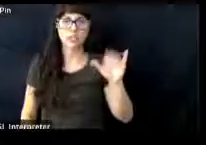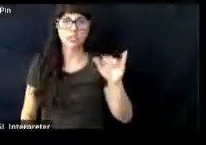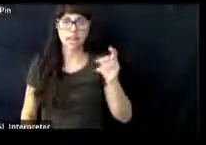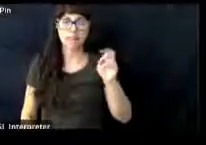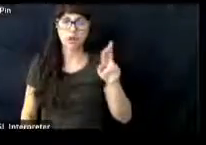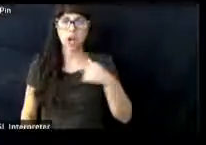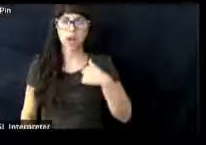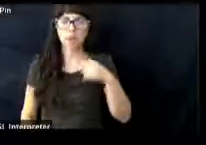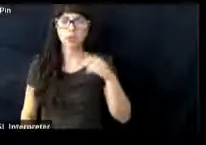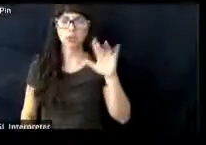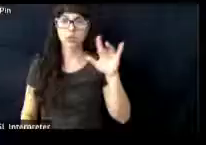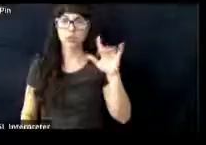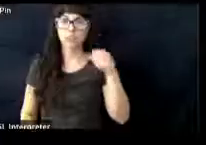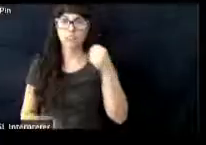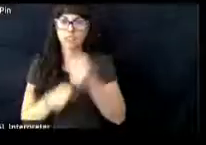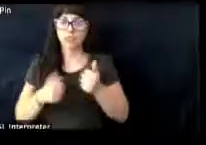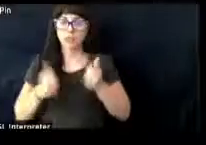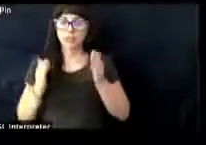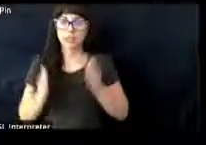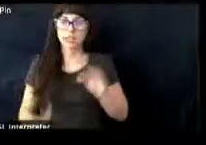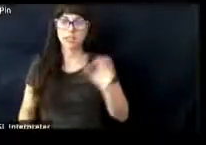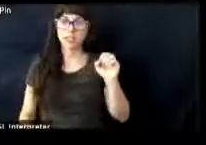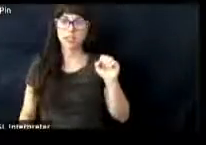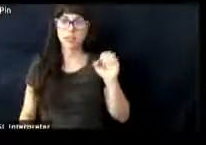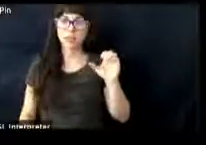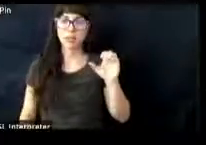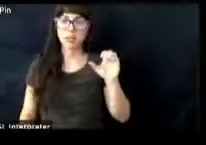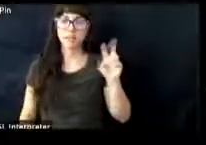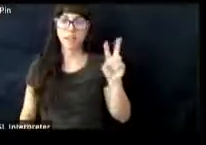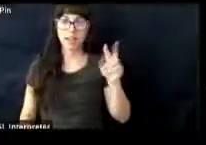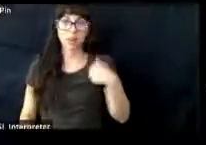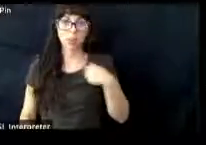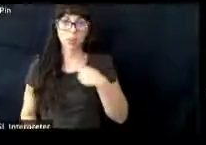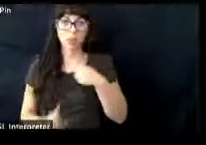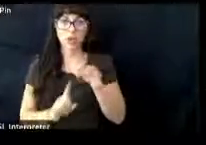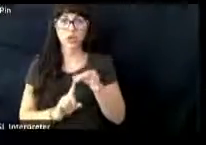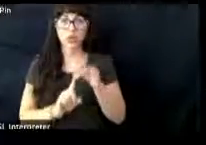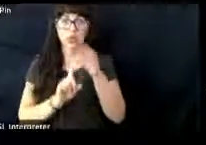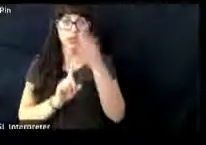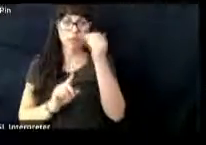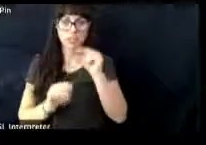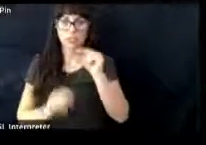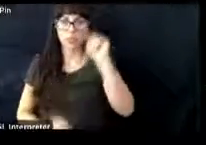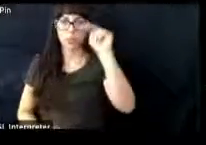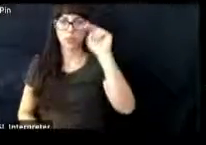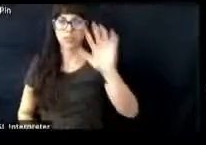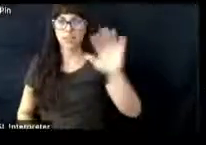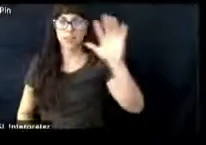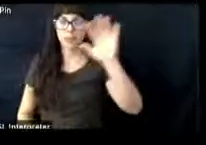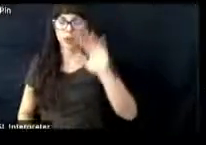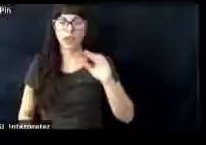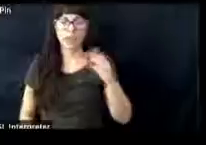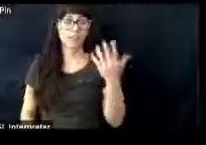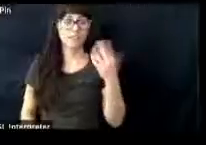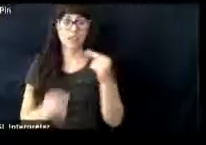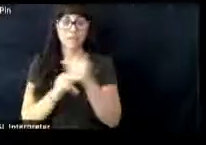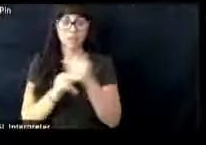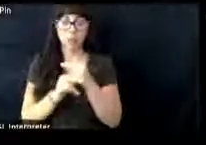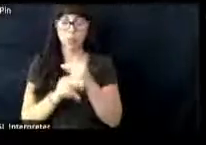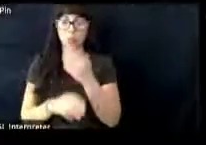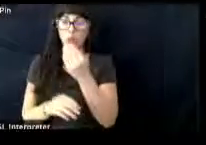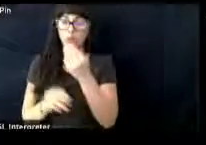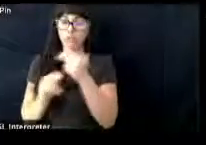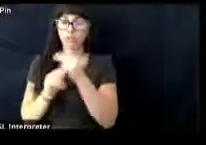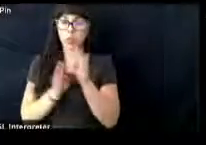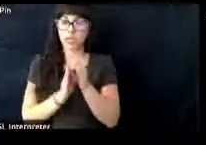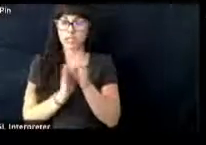of the Santa Clarita Valley. We're unique because we're north of the 514 split.